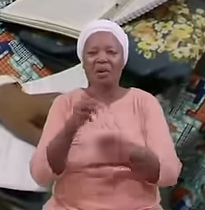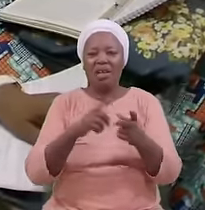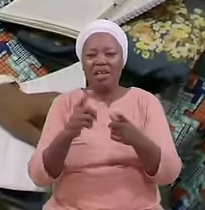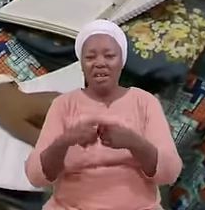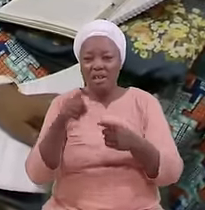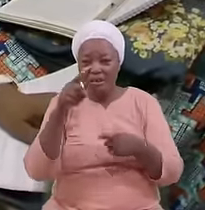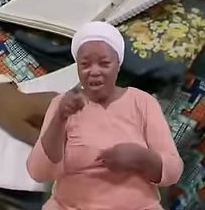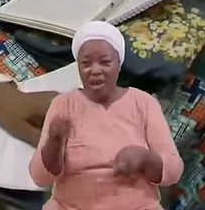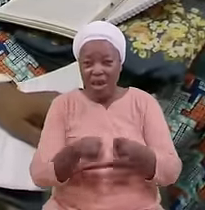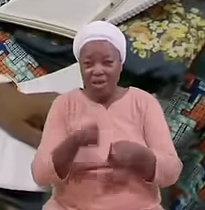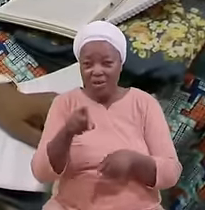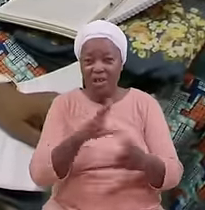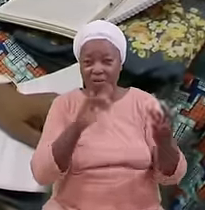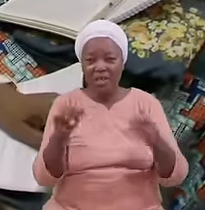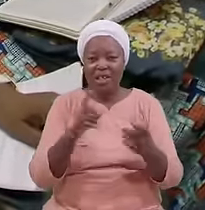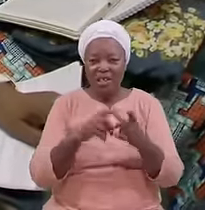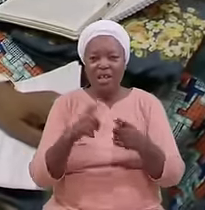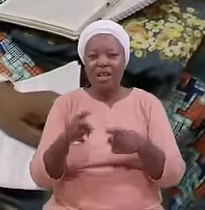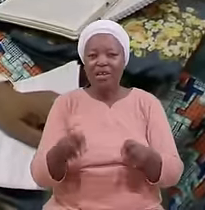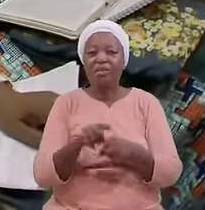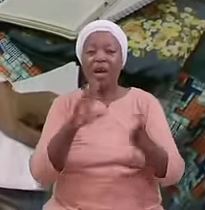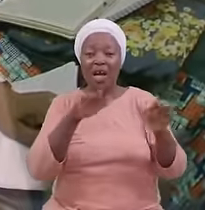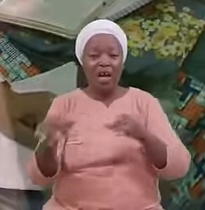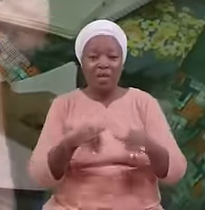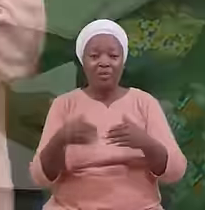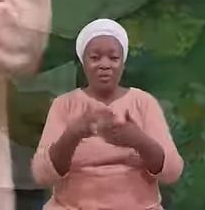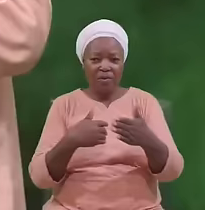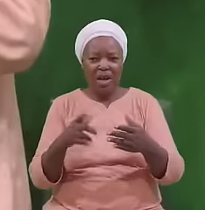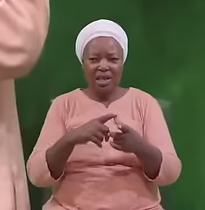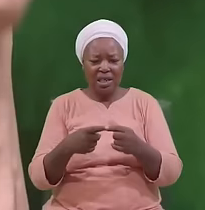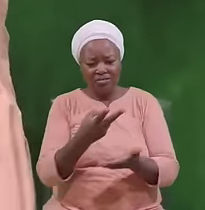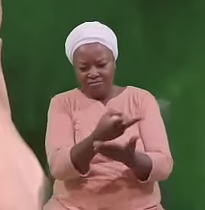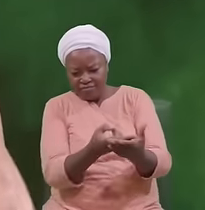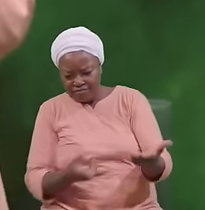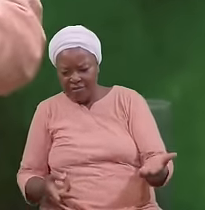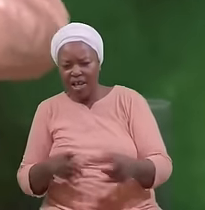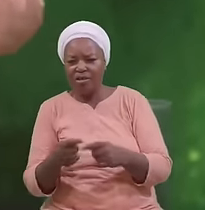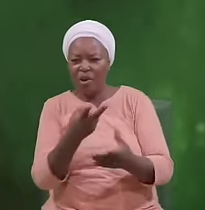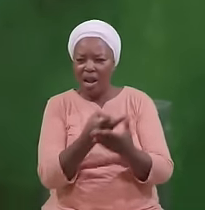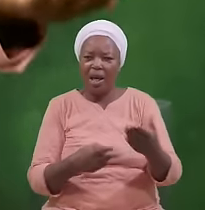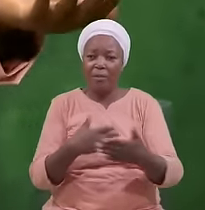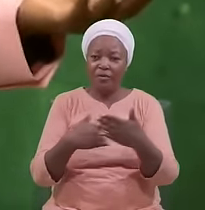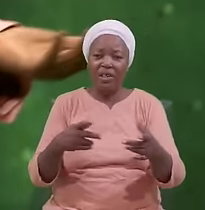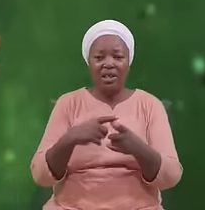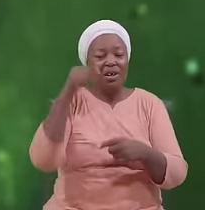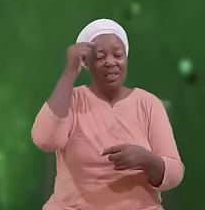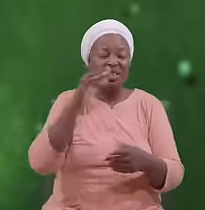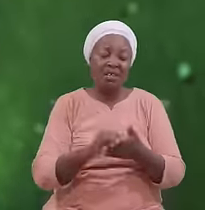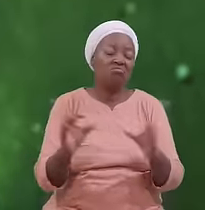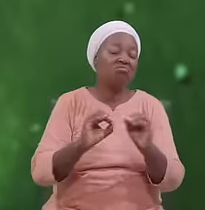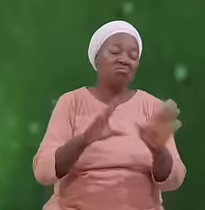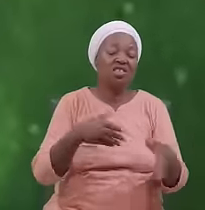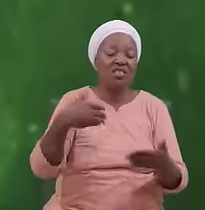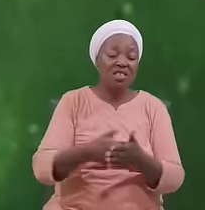expecting you will still act like you acted before. You will lie down like you lied down before. And they are thinking that, you know, nothing new will